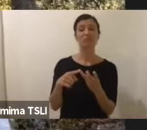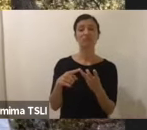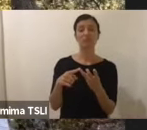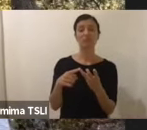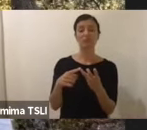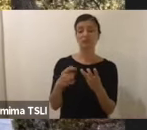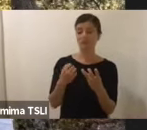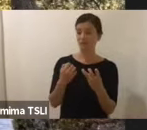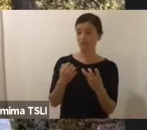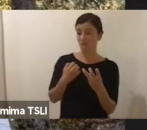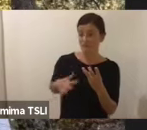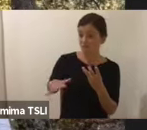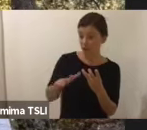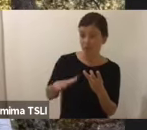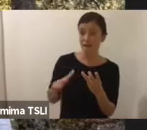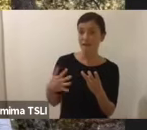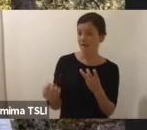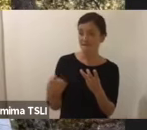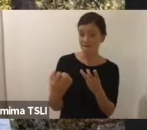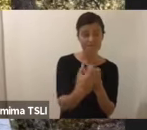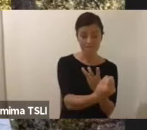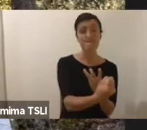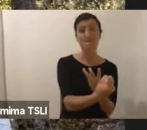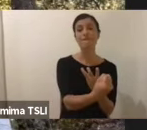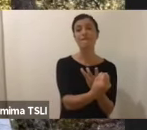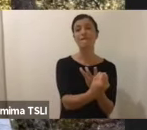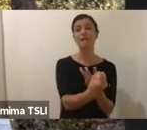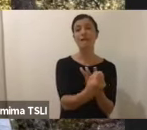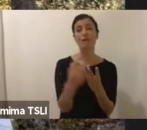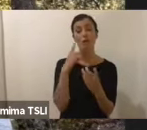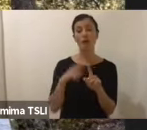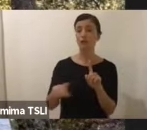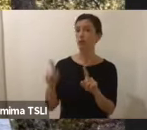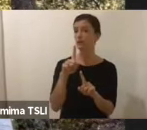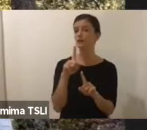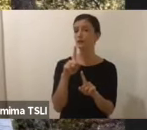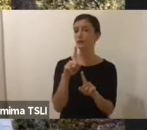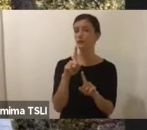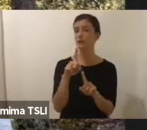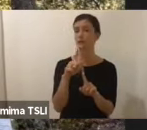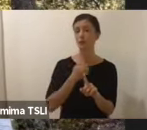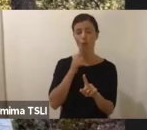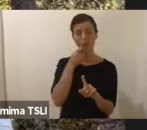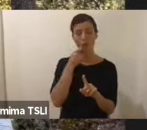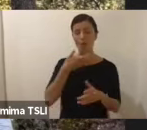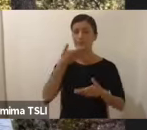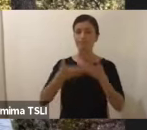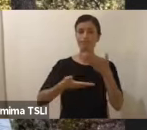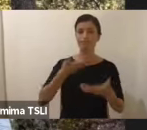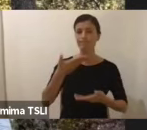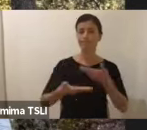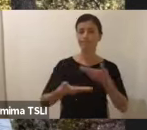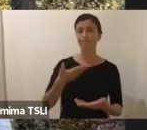through my family um and i thought i would tell a little story to begin with um